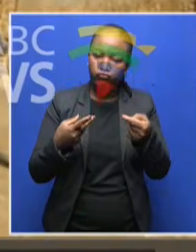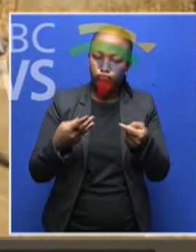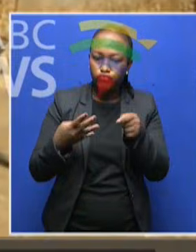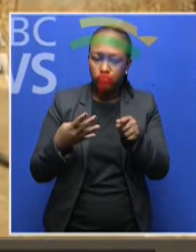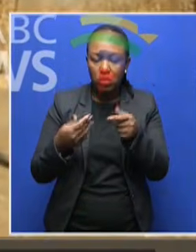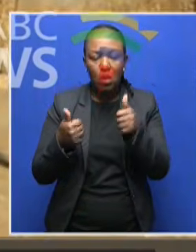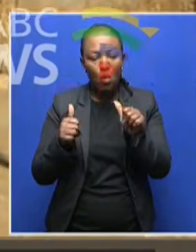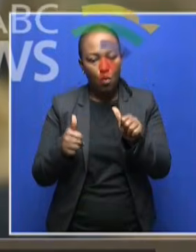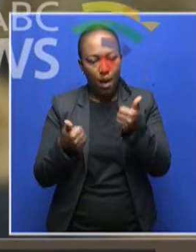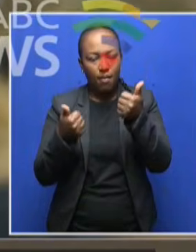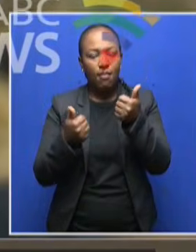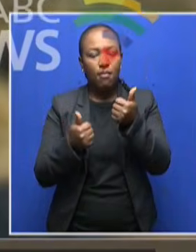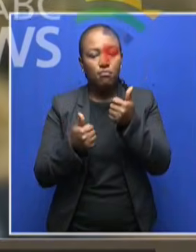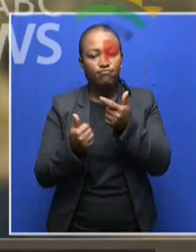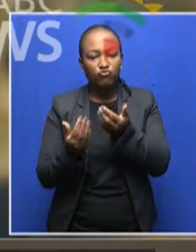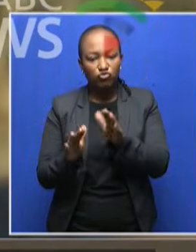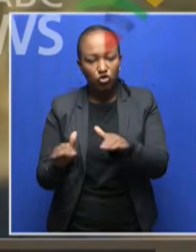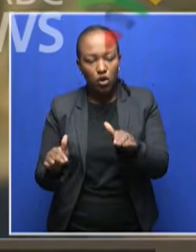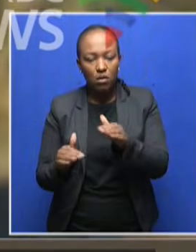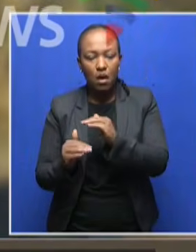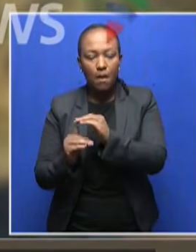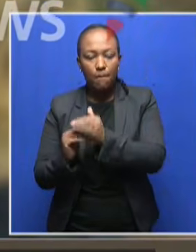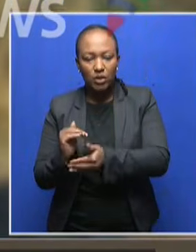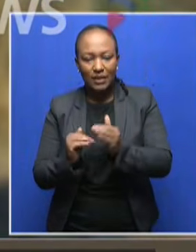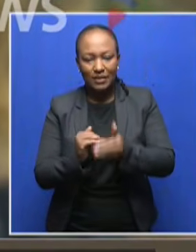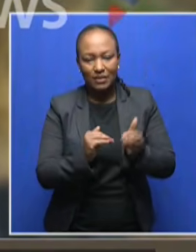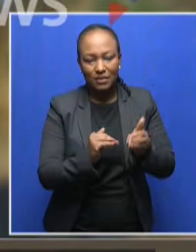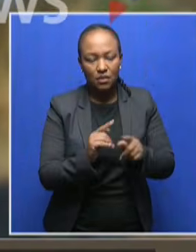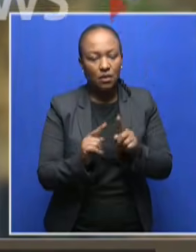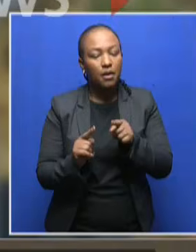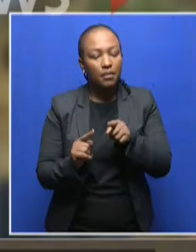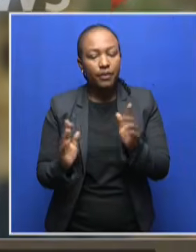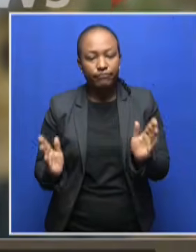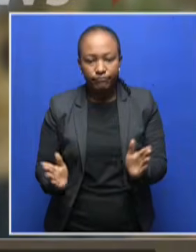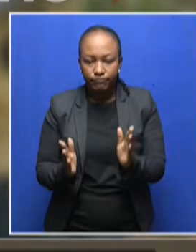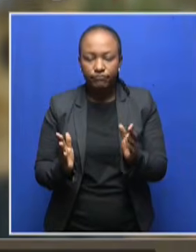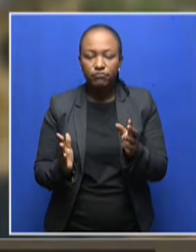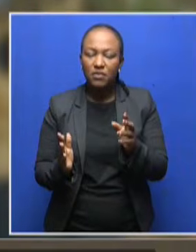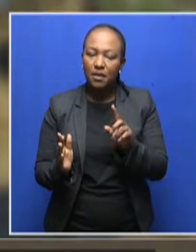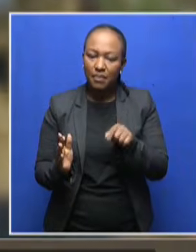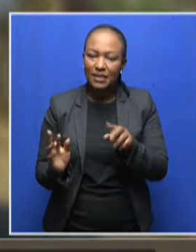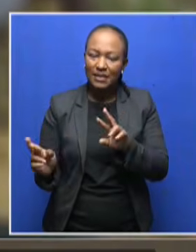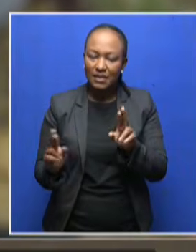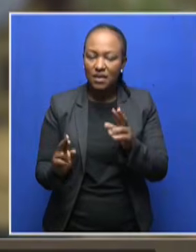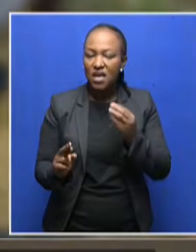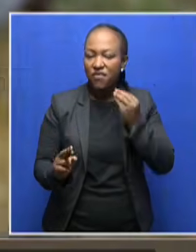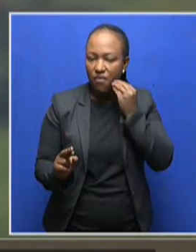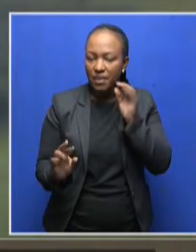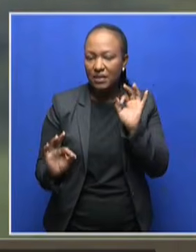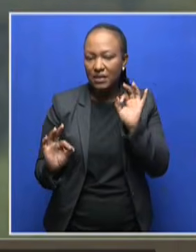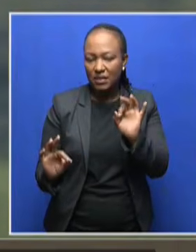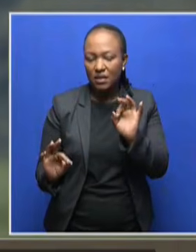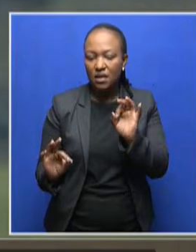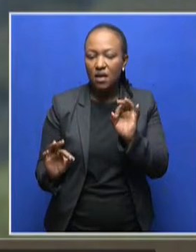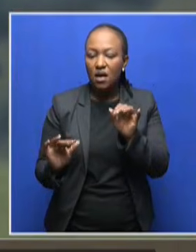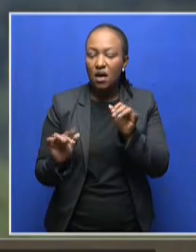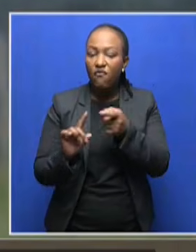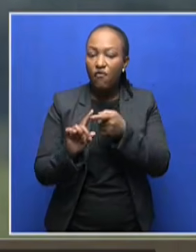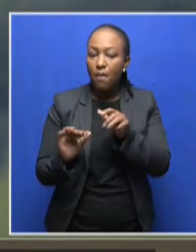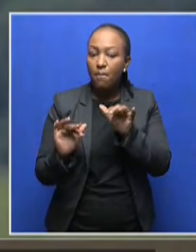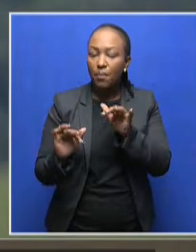protected should be a priority for any parent. And so I encourage parents to be armed with correct information from trusted